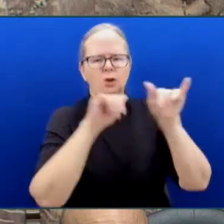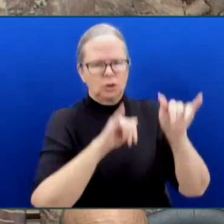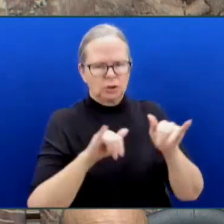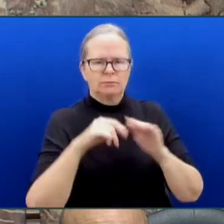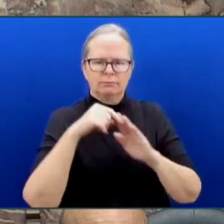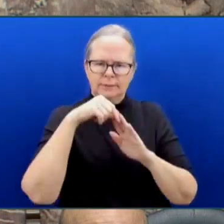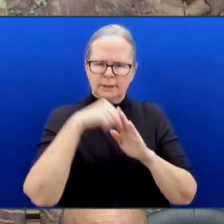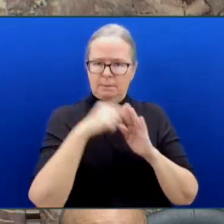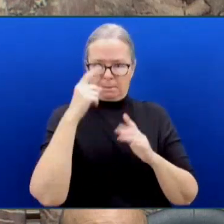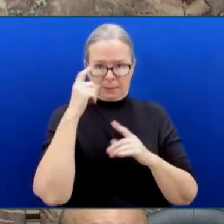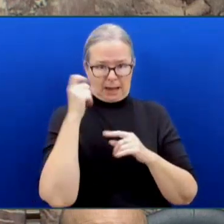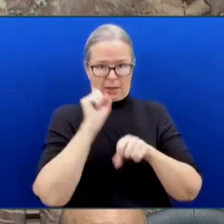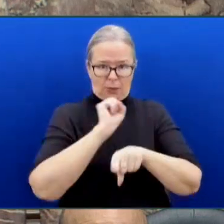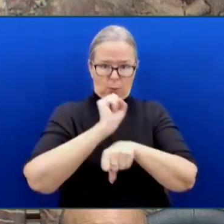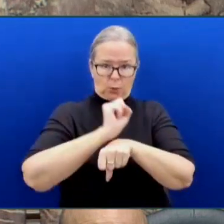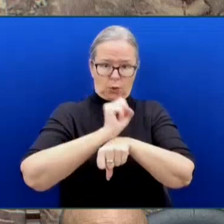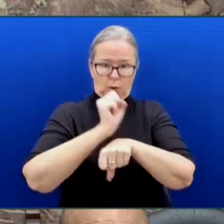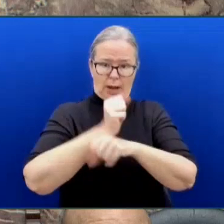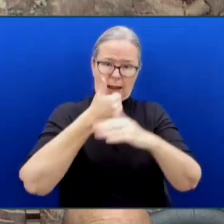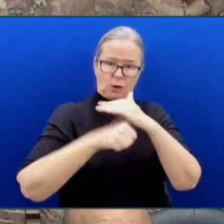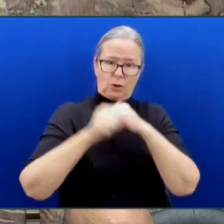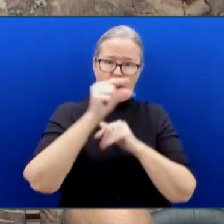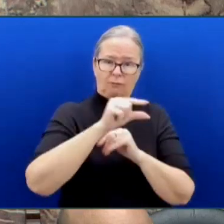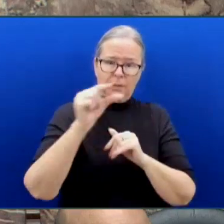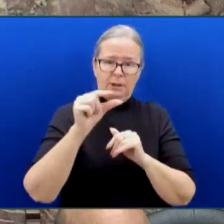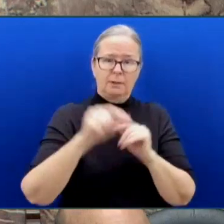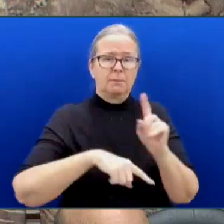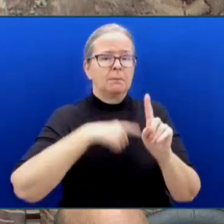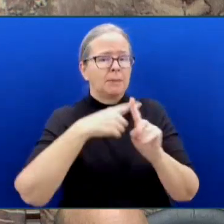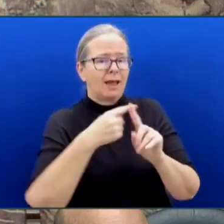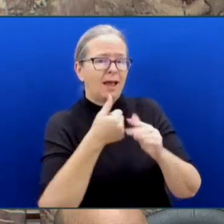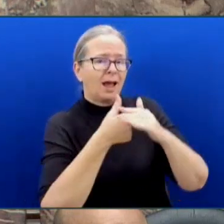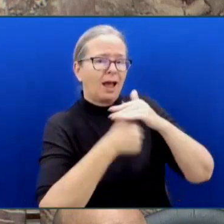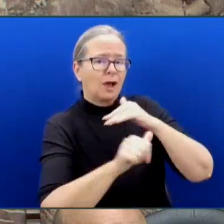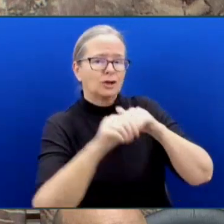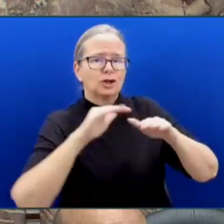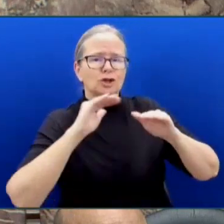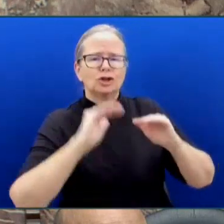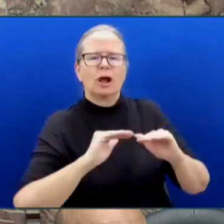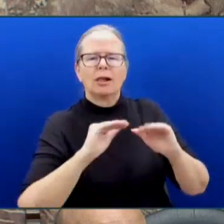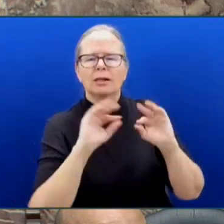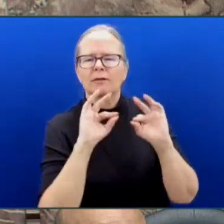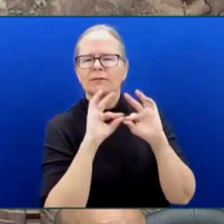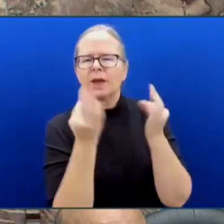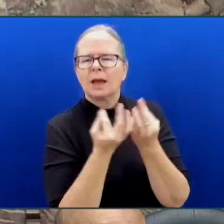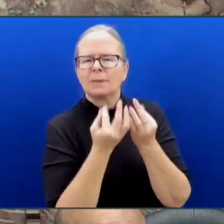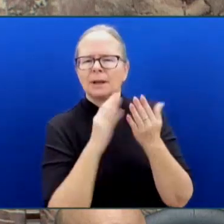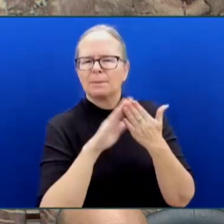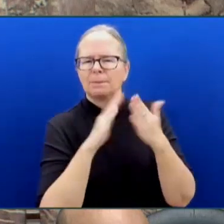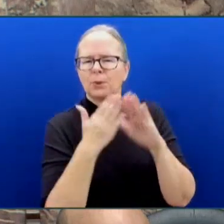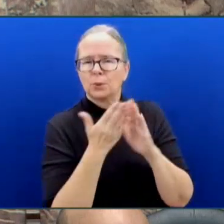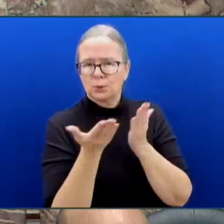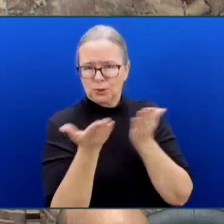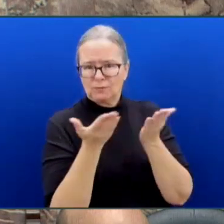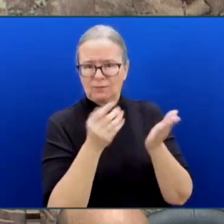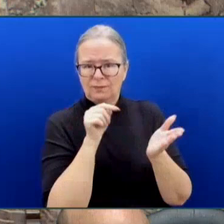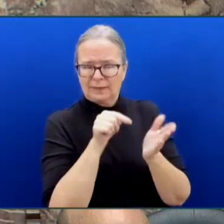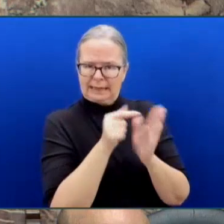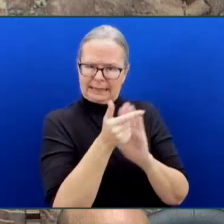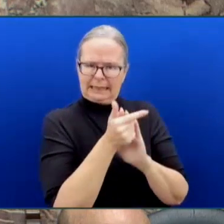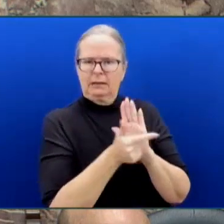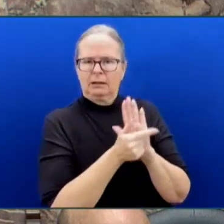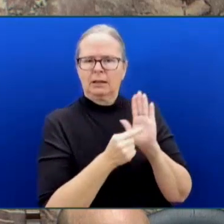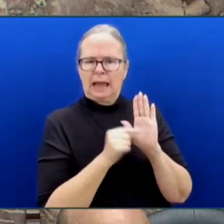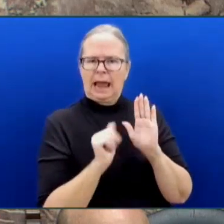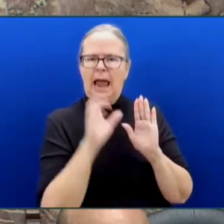under the Child, Family and Community Services Act. In addition to that, Honourable Speaker, the members will know, and I know this is an issue